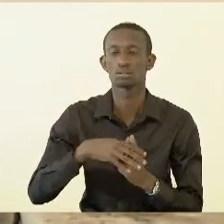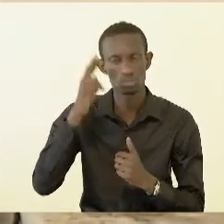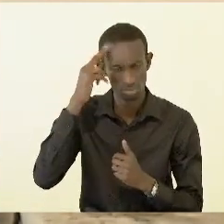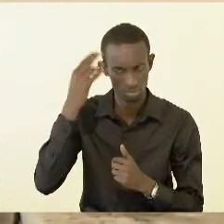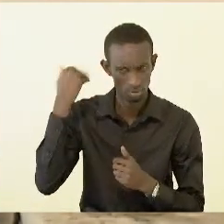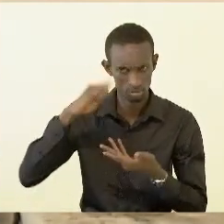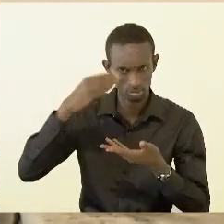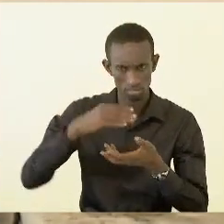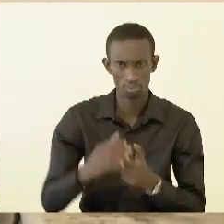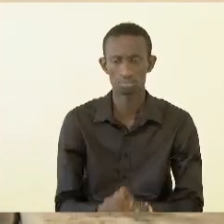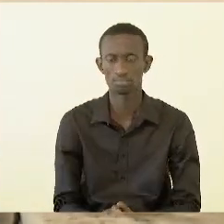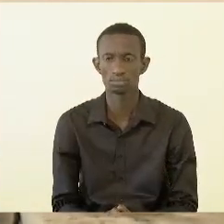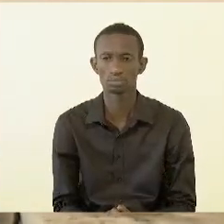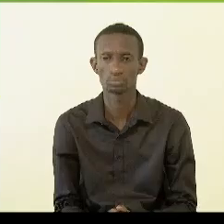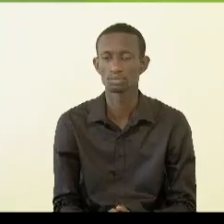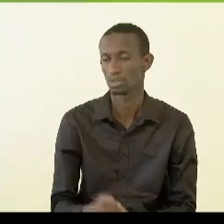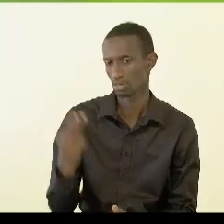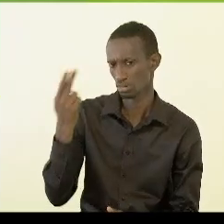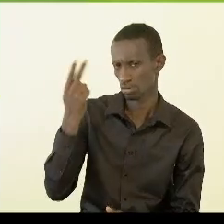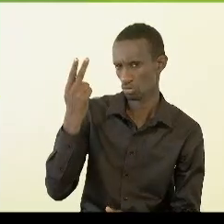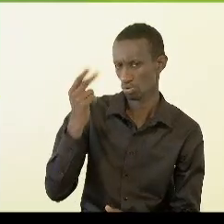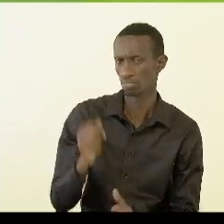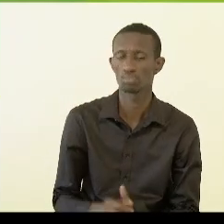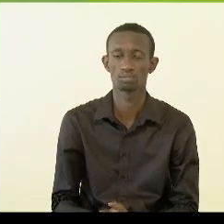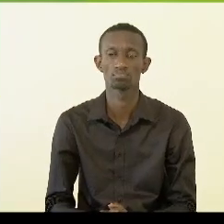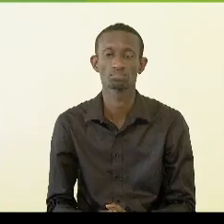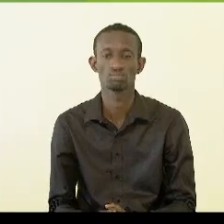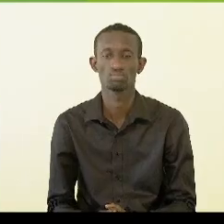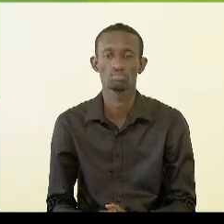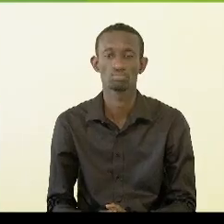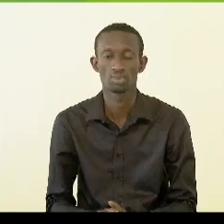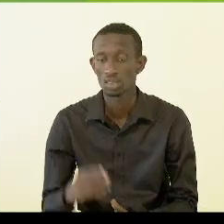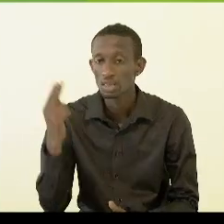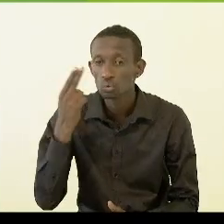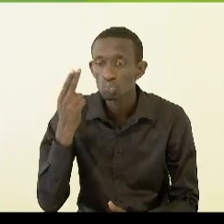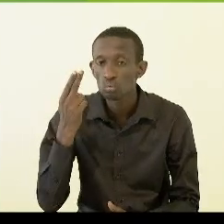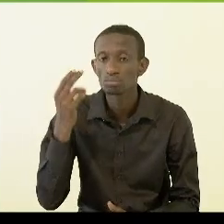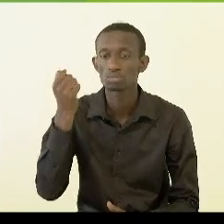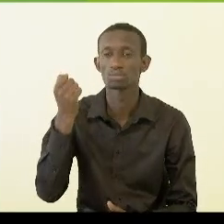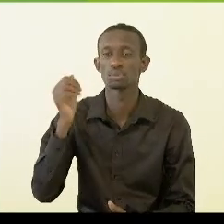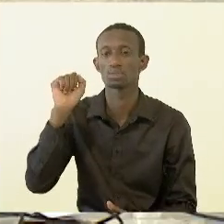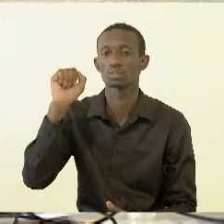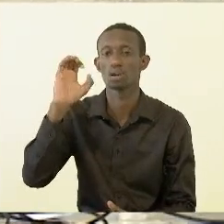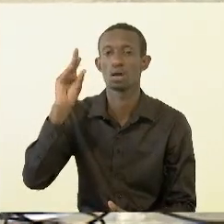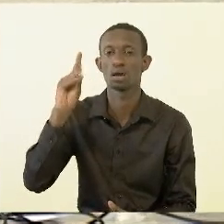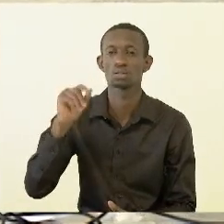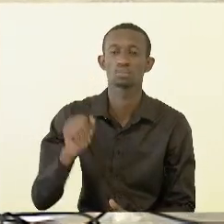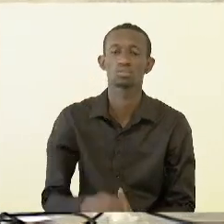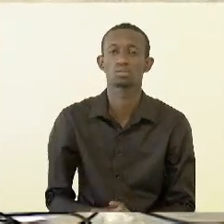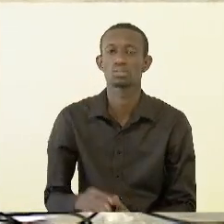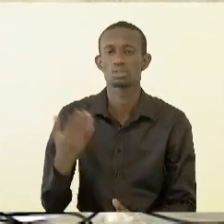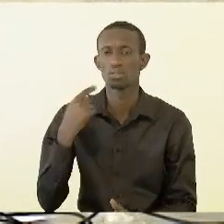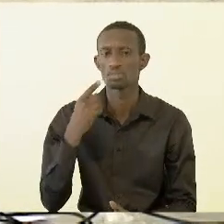about. So there are two, mainly there are some acids that we mentioned. We mentioned hydrochloric